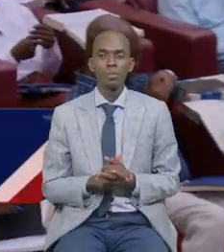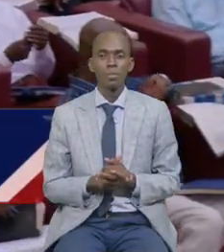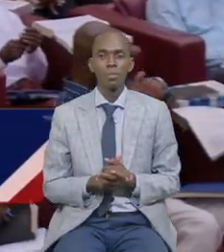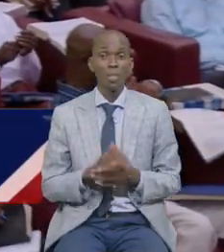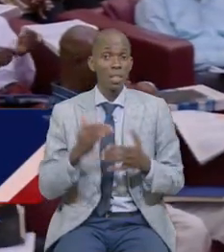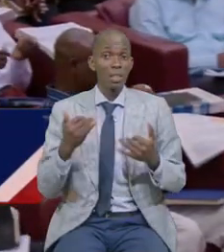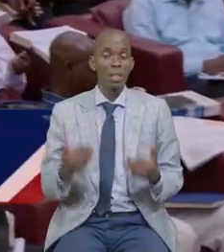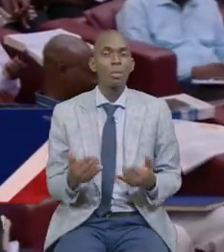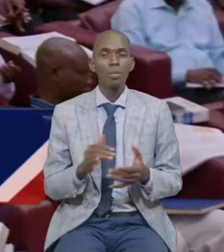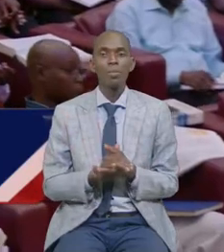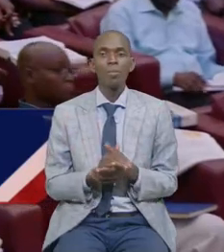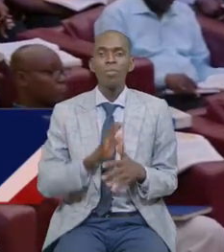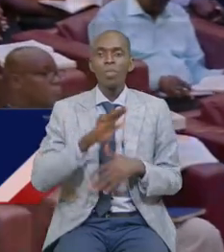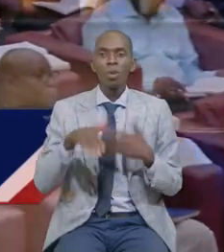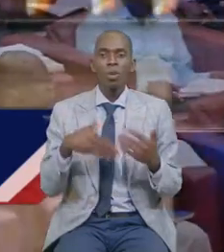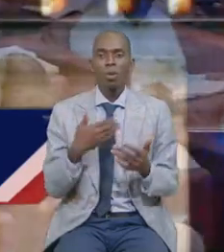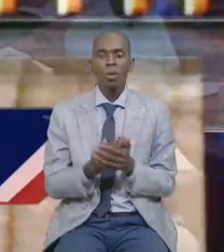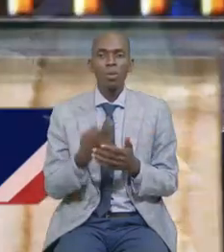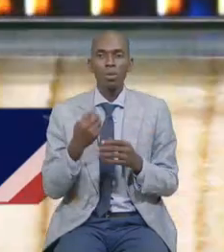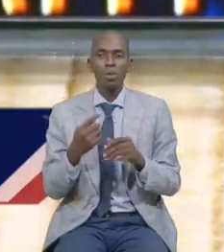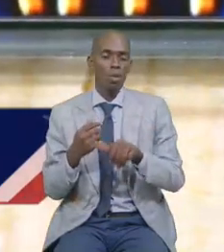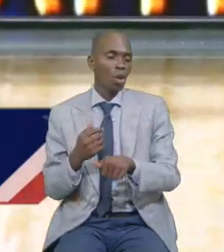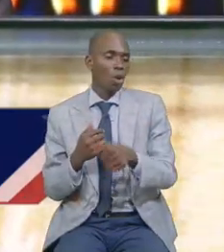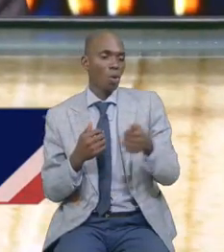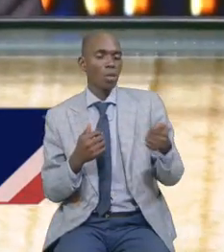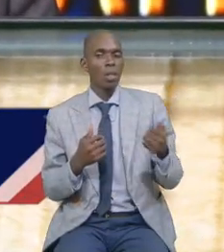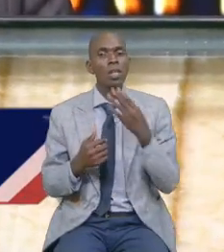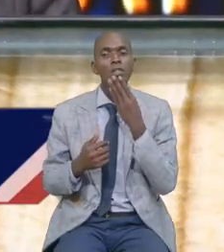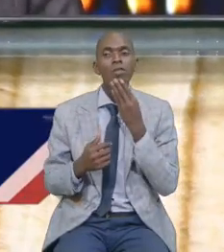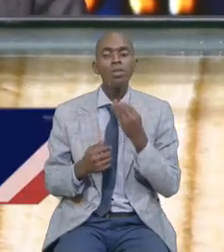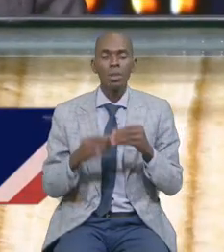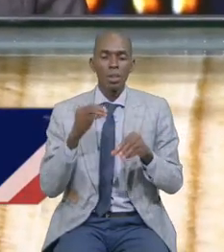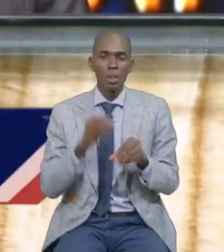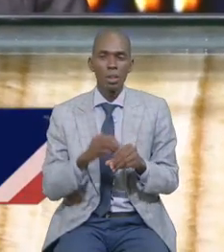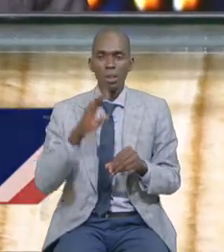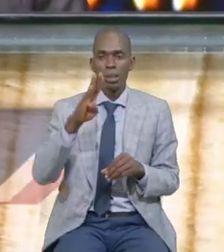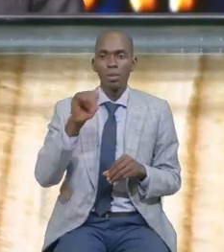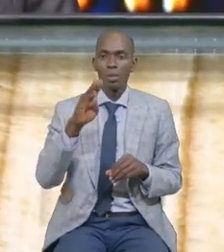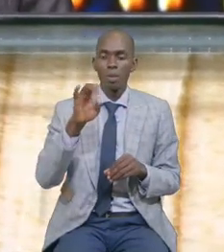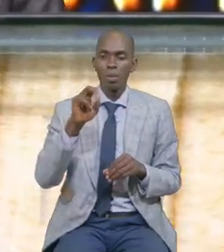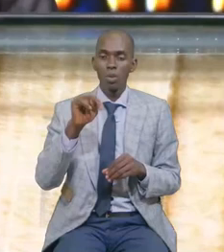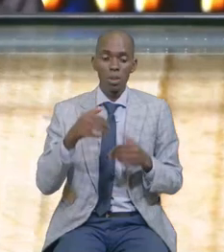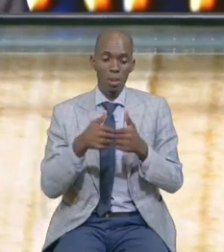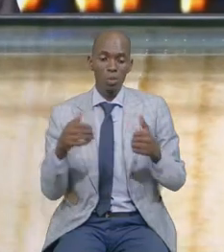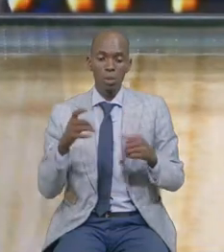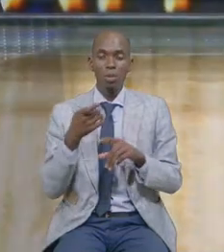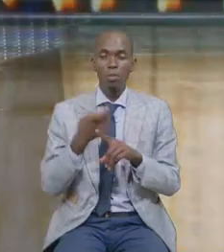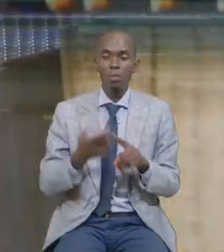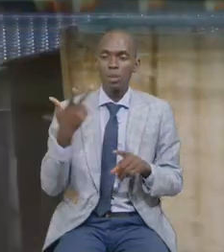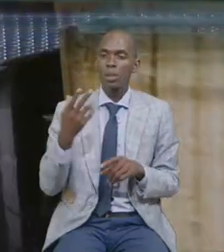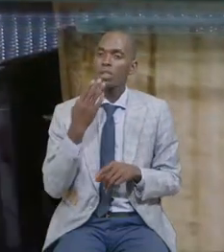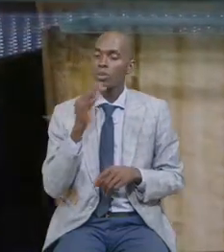now all the other Jews in Babylon apart from Shadrach Meshach and